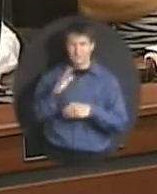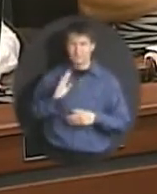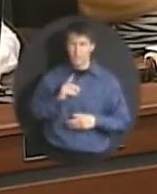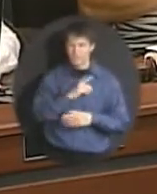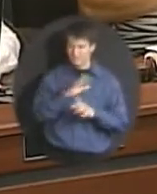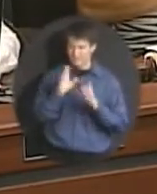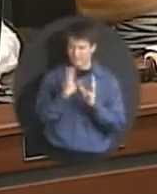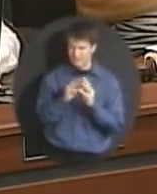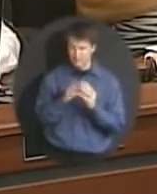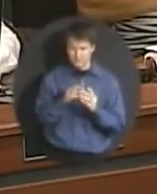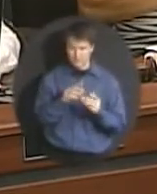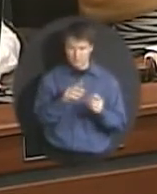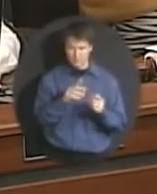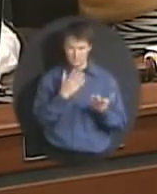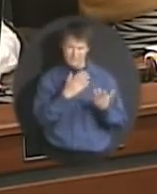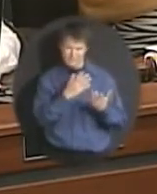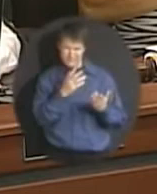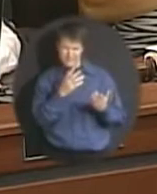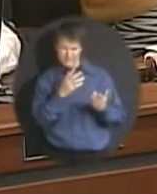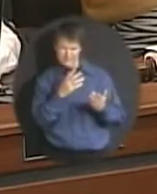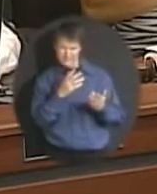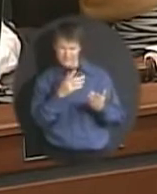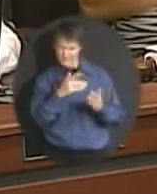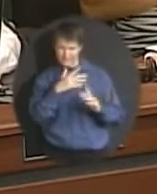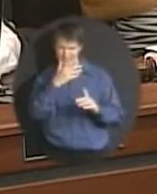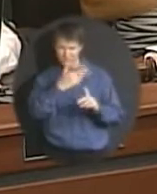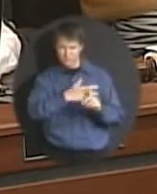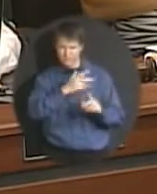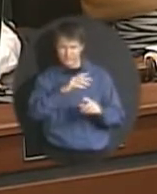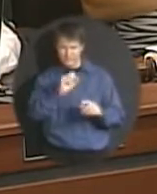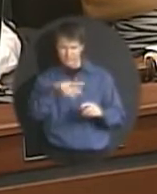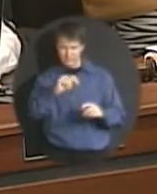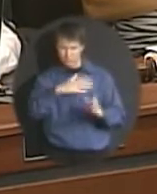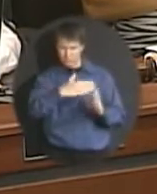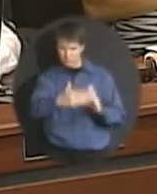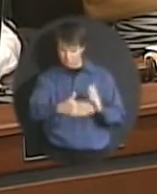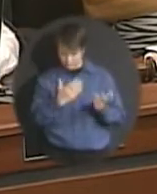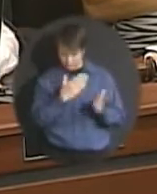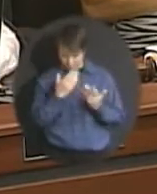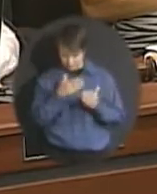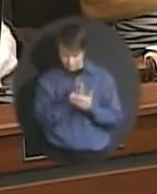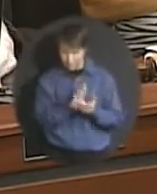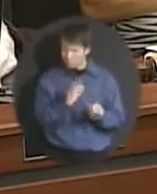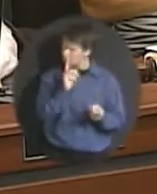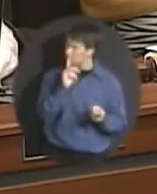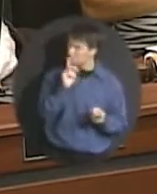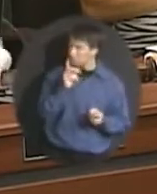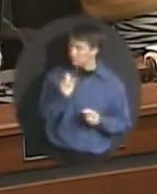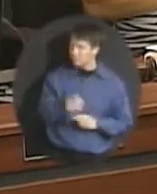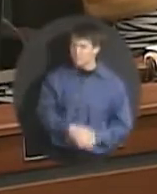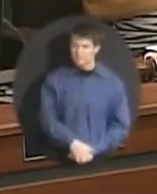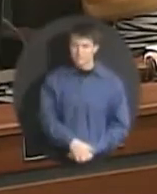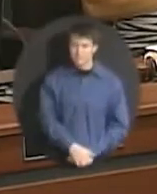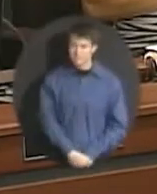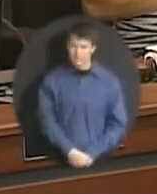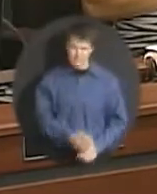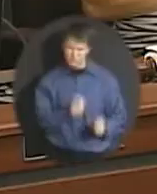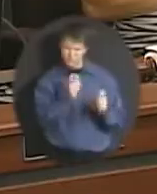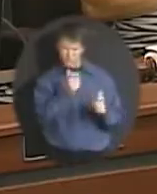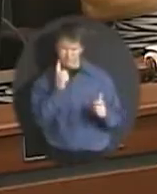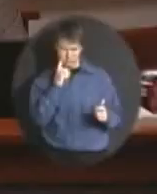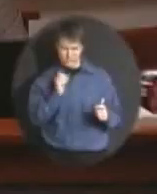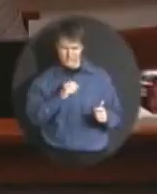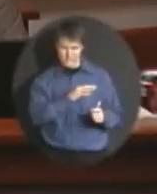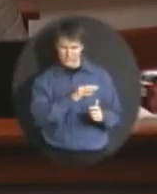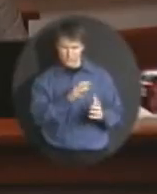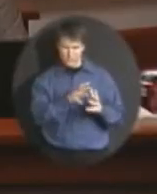right. Next two maybe board meetings Yeah. Okay. in the near future. Yeah. Would that be all right? Right, okay. It's Thank you. quick turnaround for staff